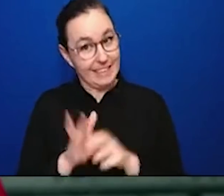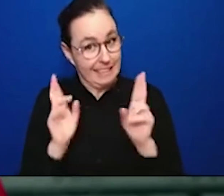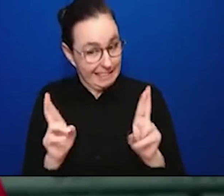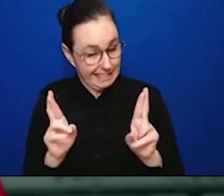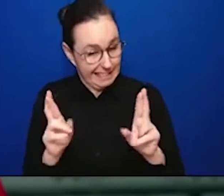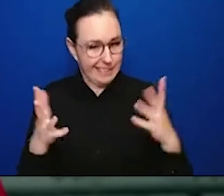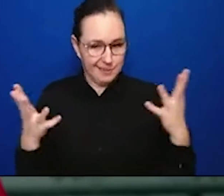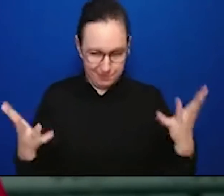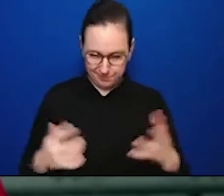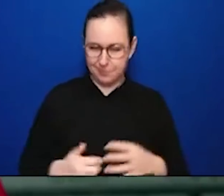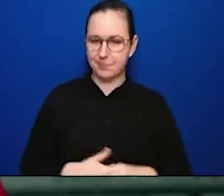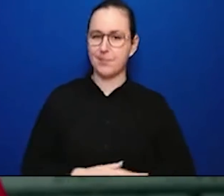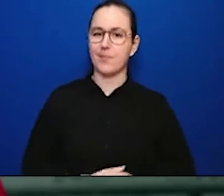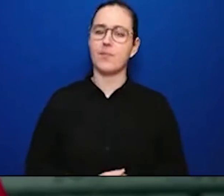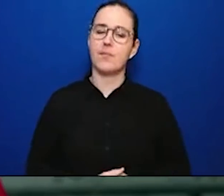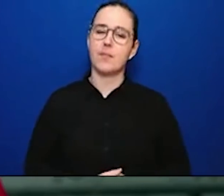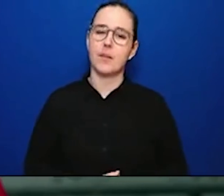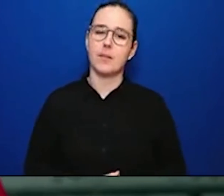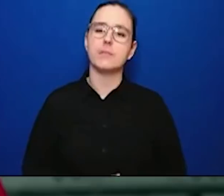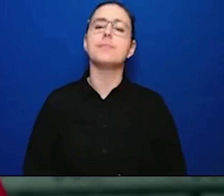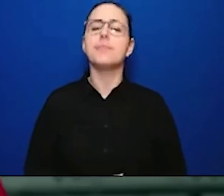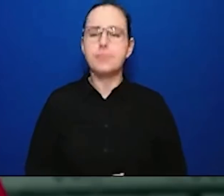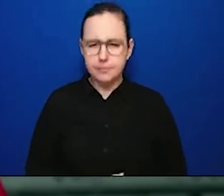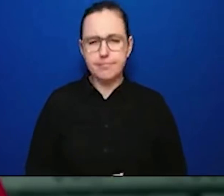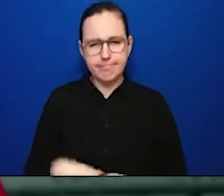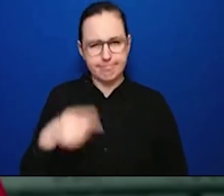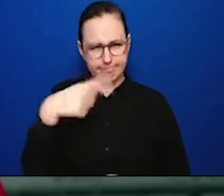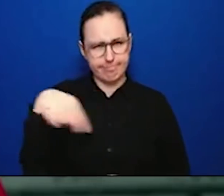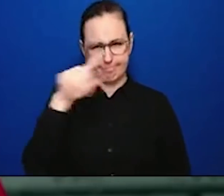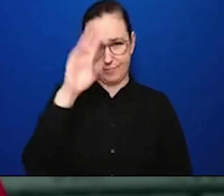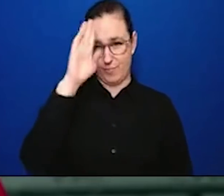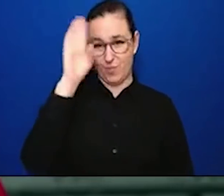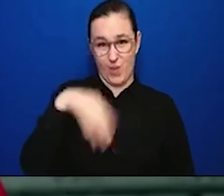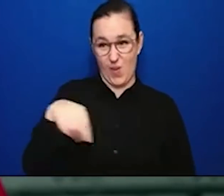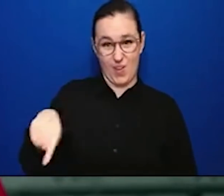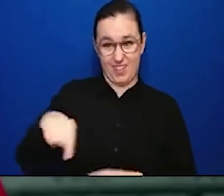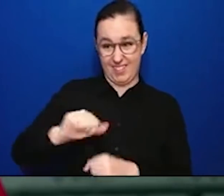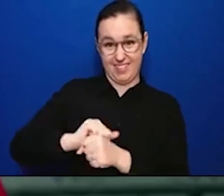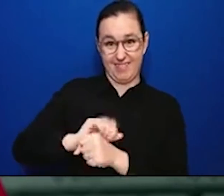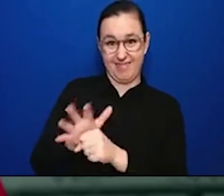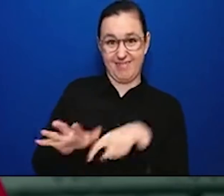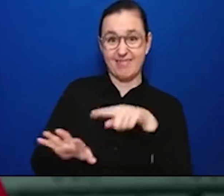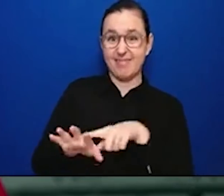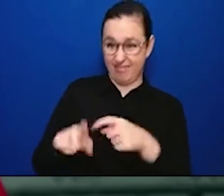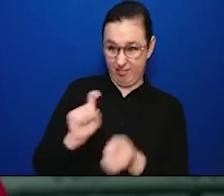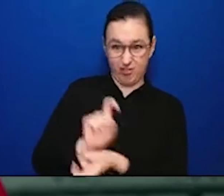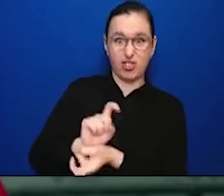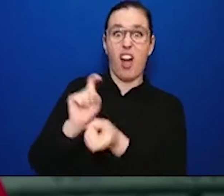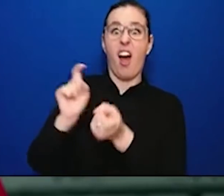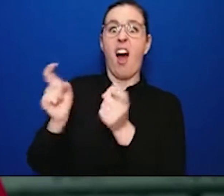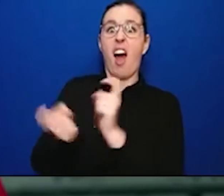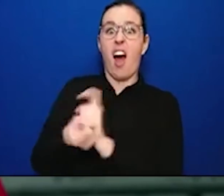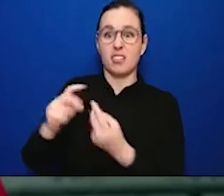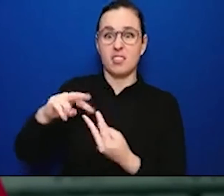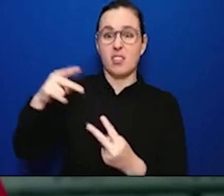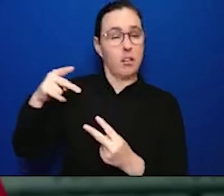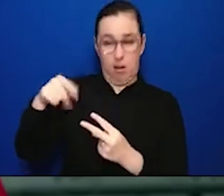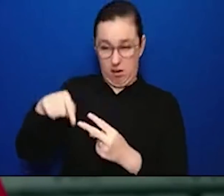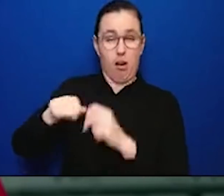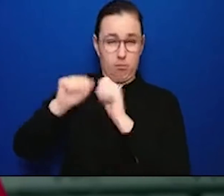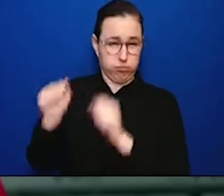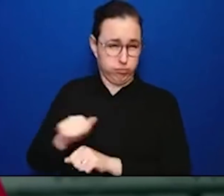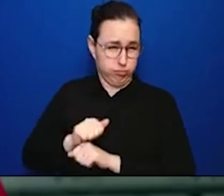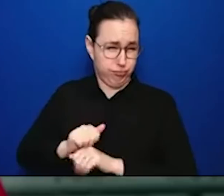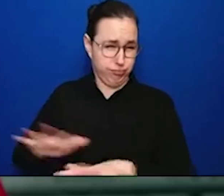As you know, the virus has changed and is spreading rapidly. The Omicron strain that has